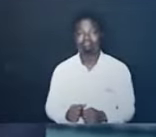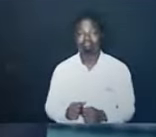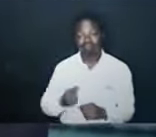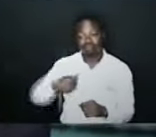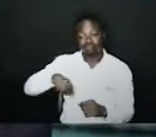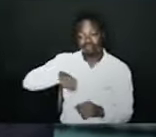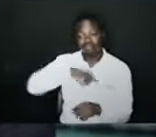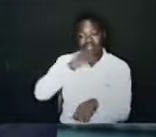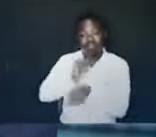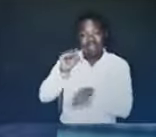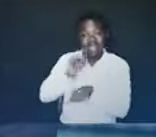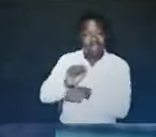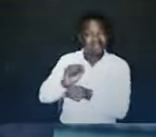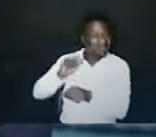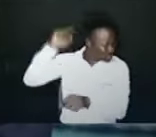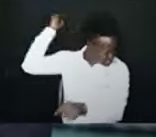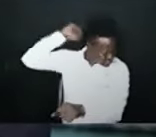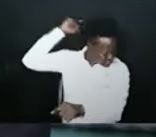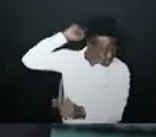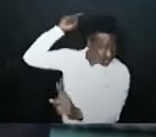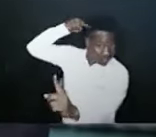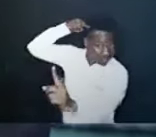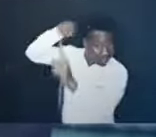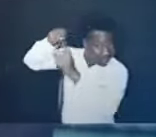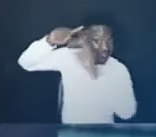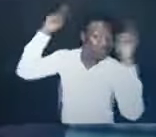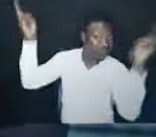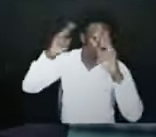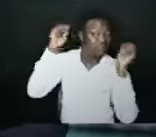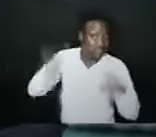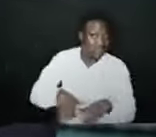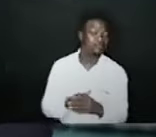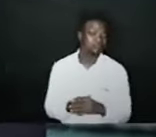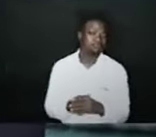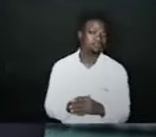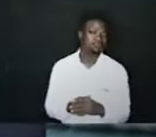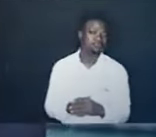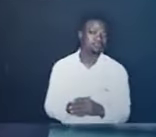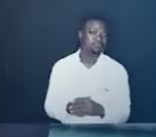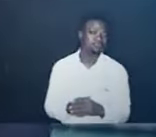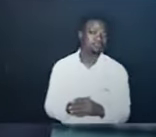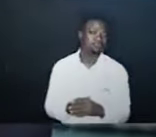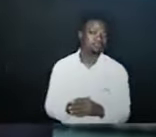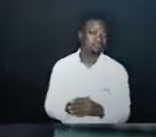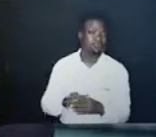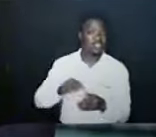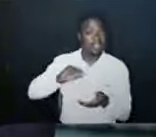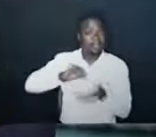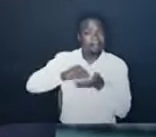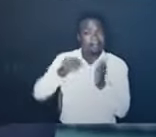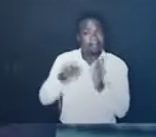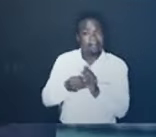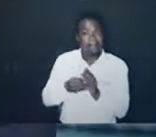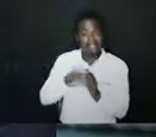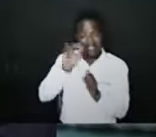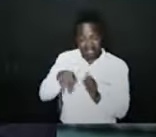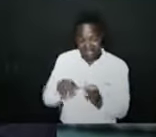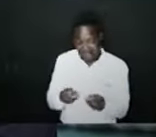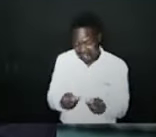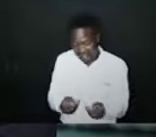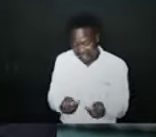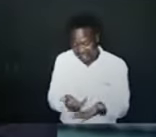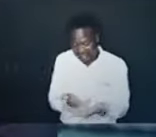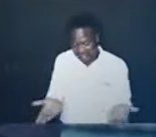in view. We should be able to determine the culture that rules our